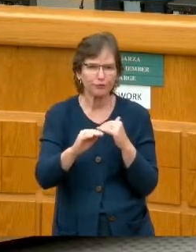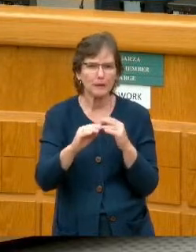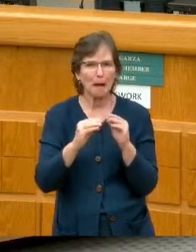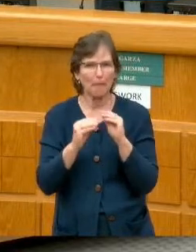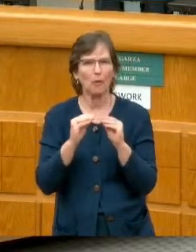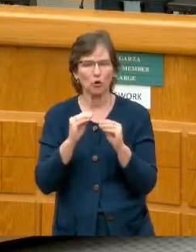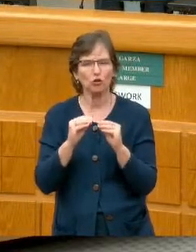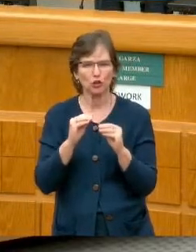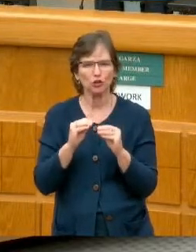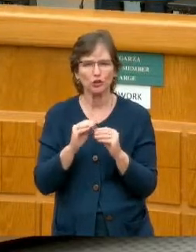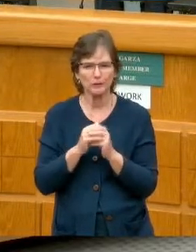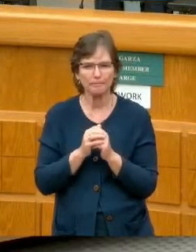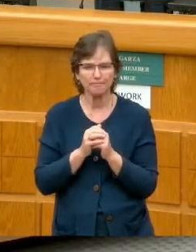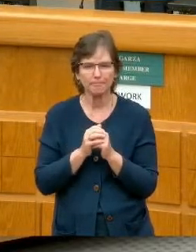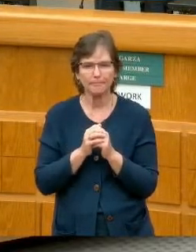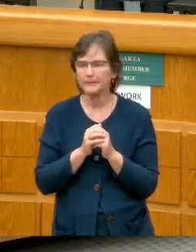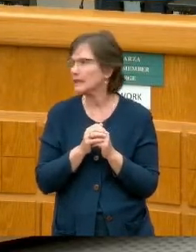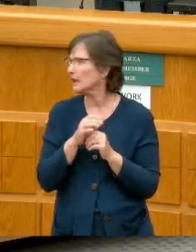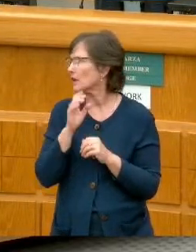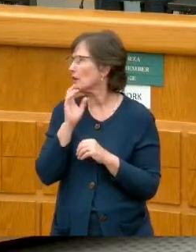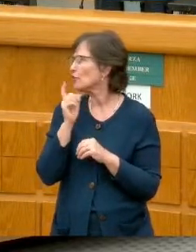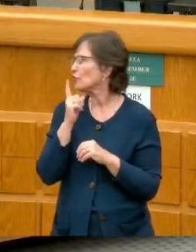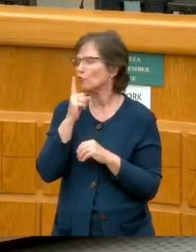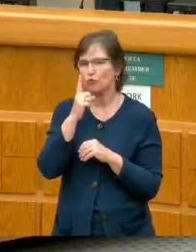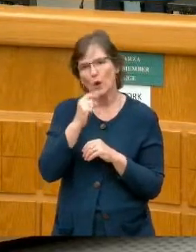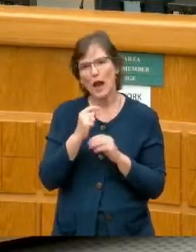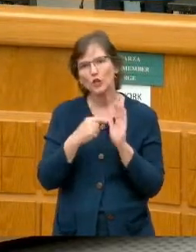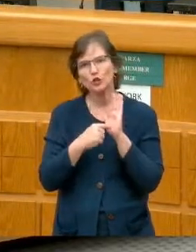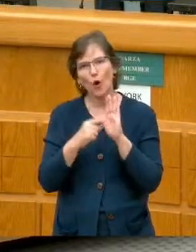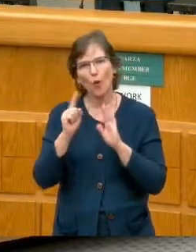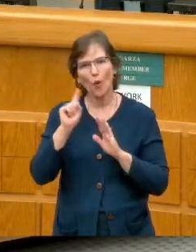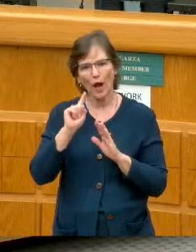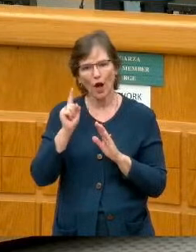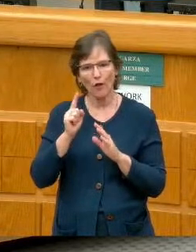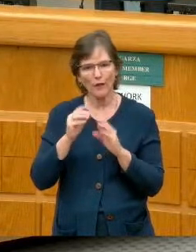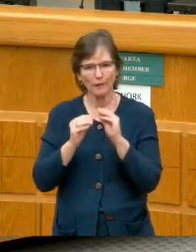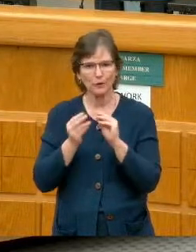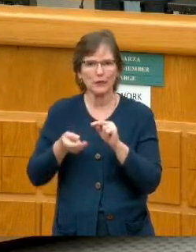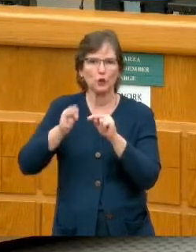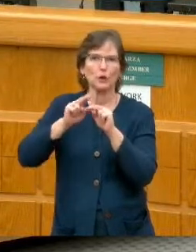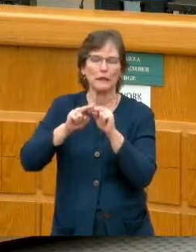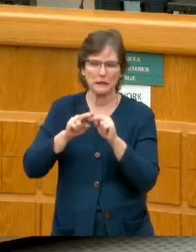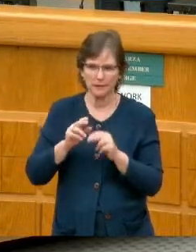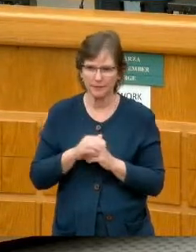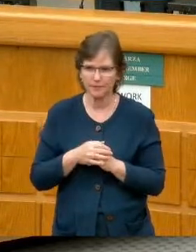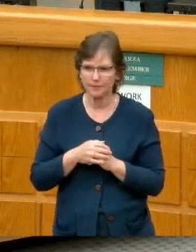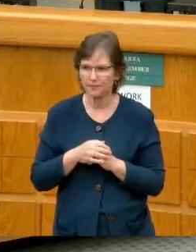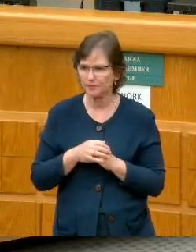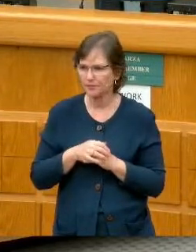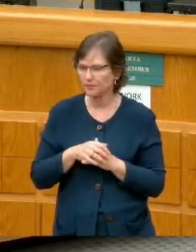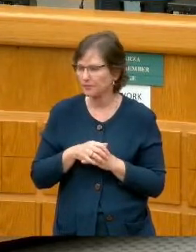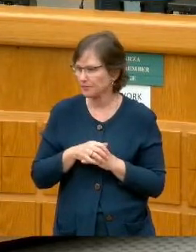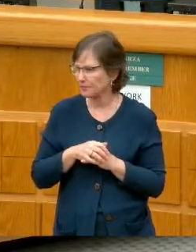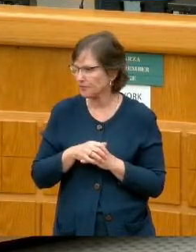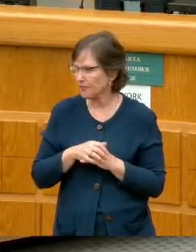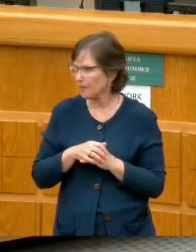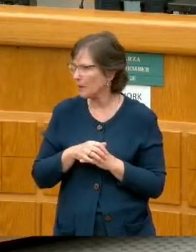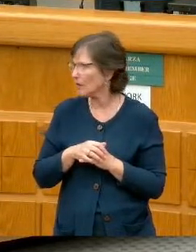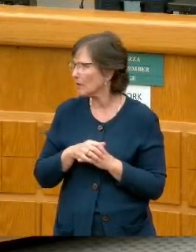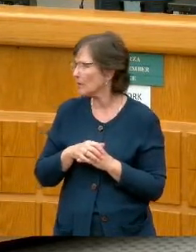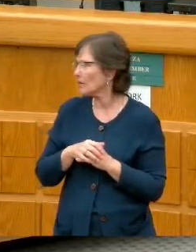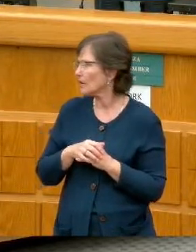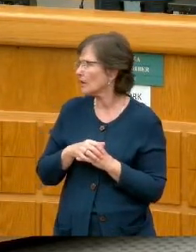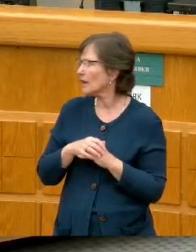data with the number of cases and the hospitalizations. The graphic over here shows how the transmission rate has changed